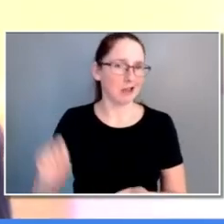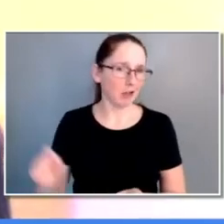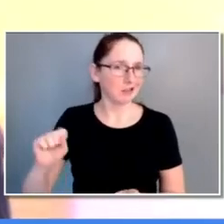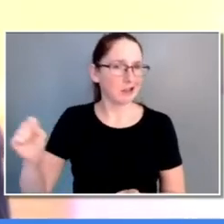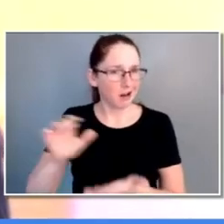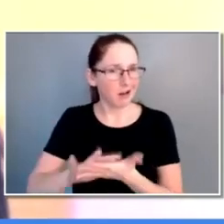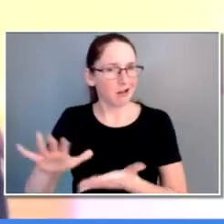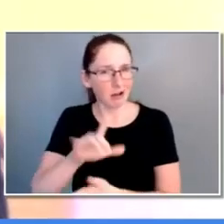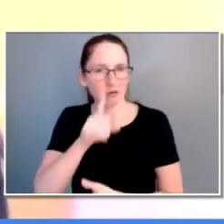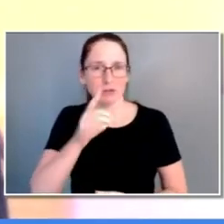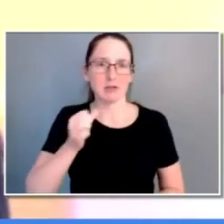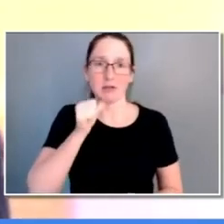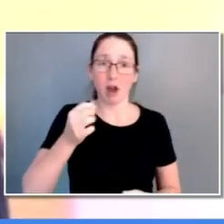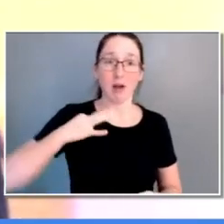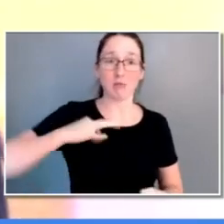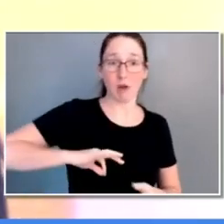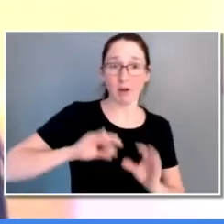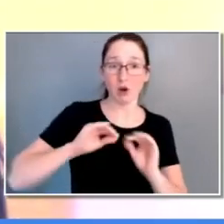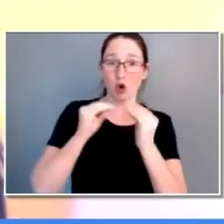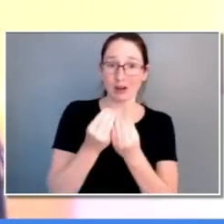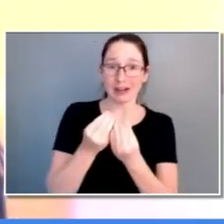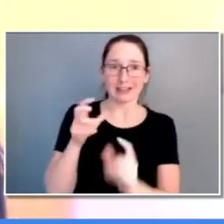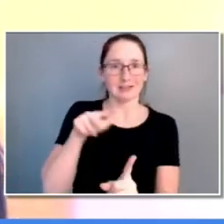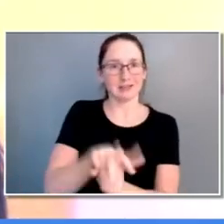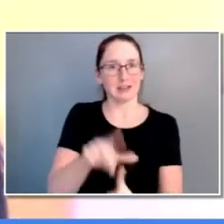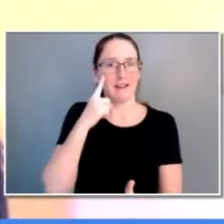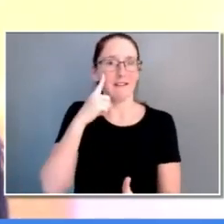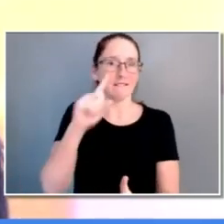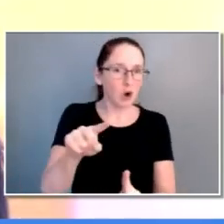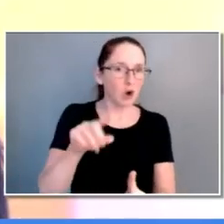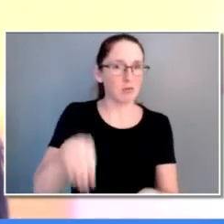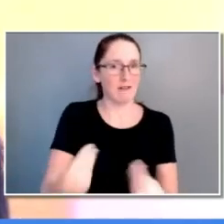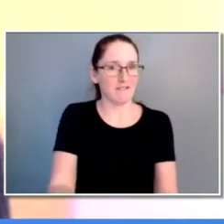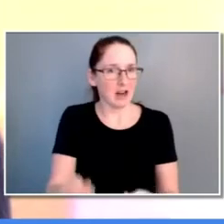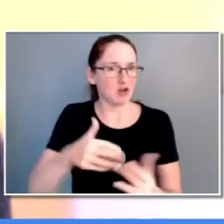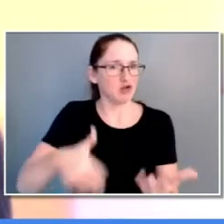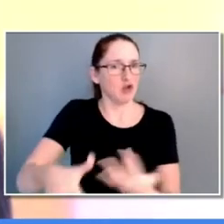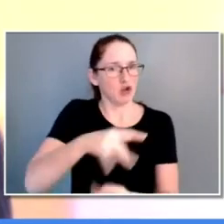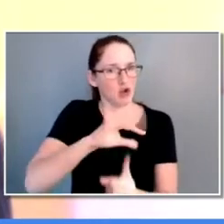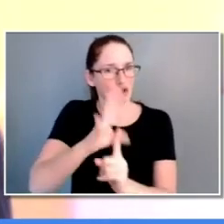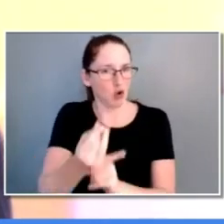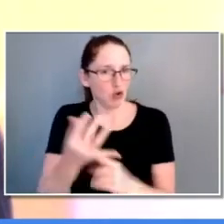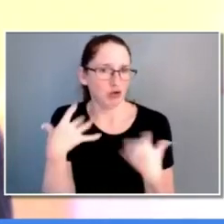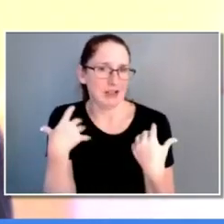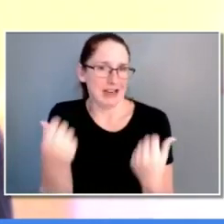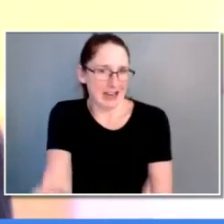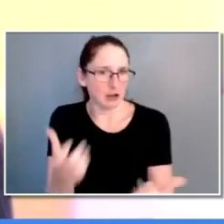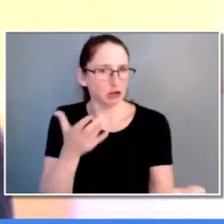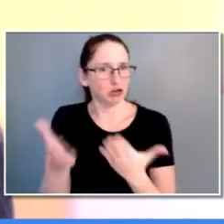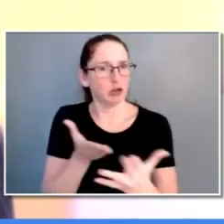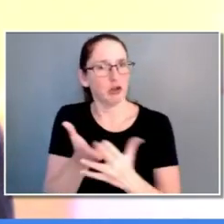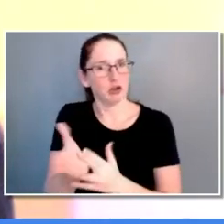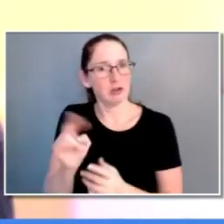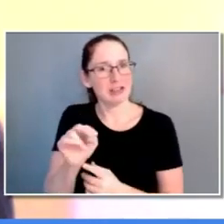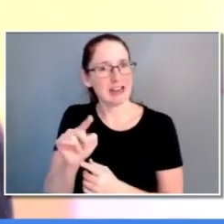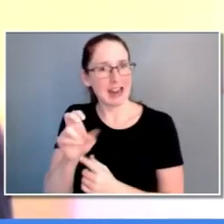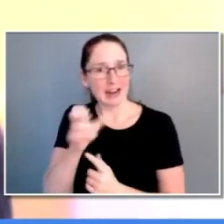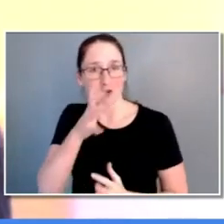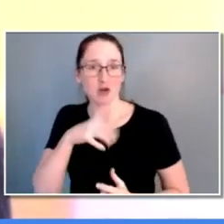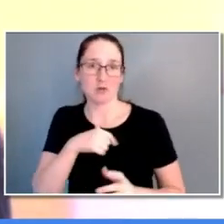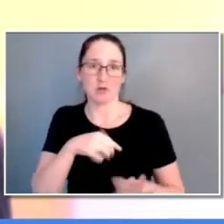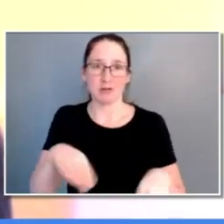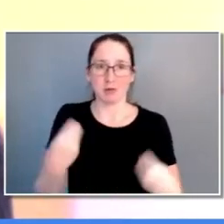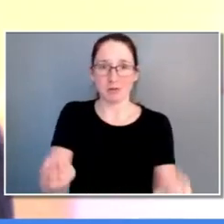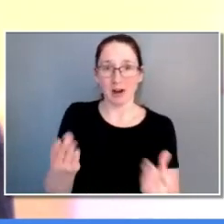to providing social and cultural healing services to Native women. We've worked together to support their efforts by hosting donation drives to